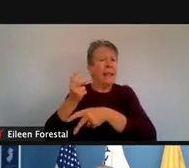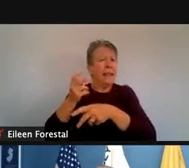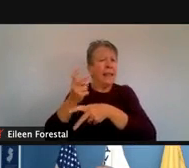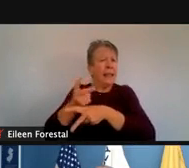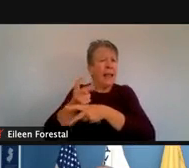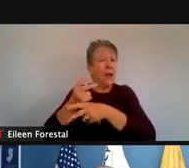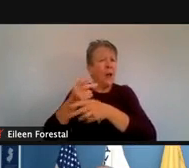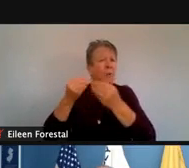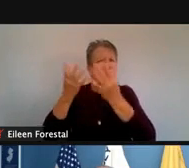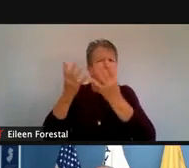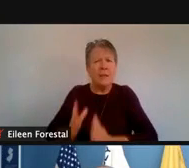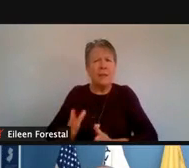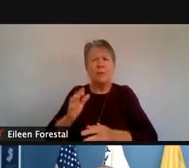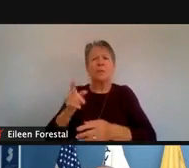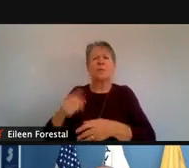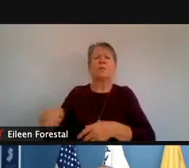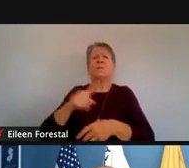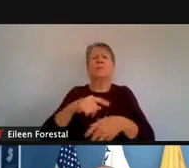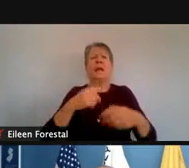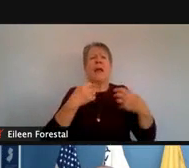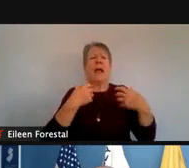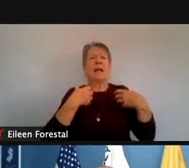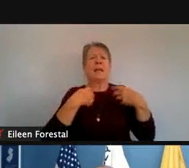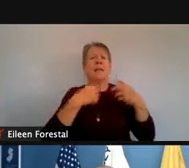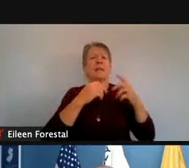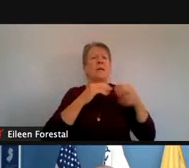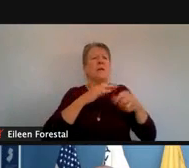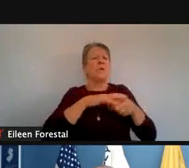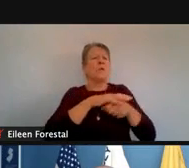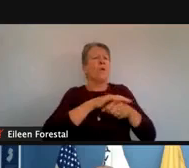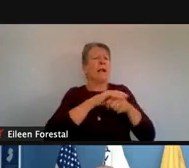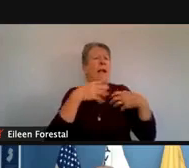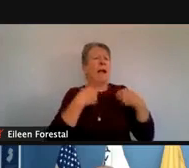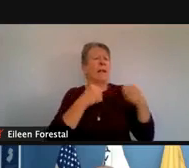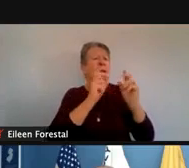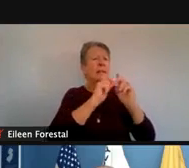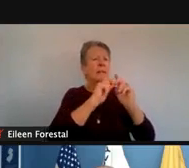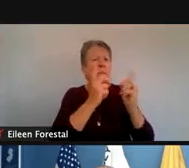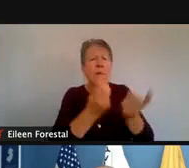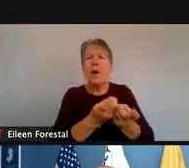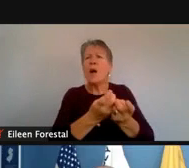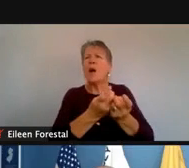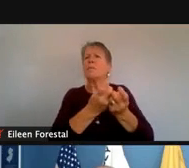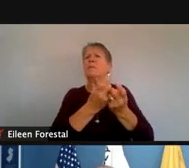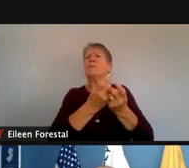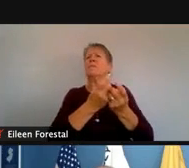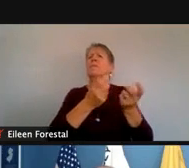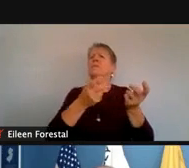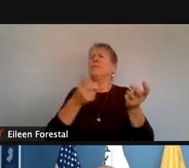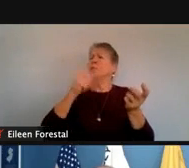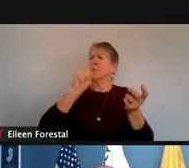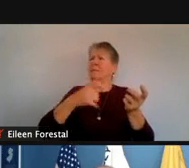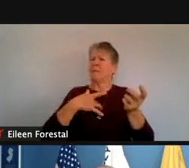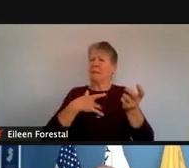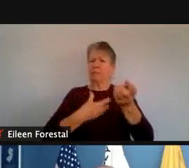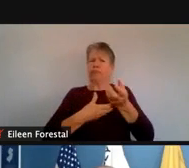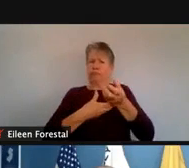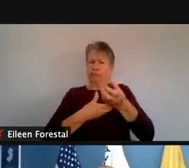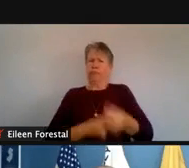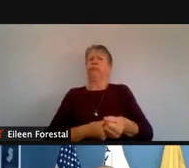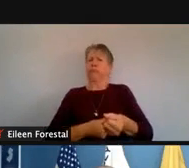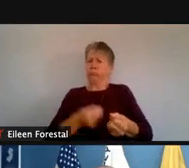awareness and cultivate a network of diverse partners committed to safe, accessible COVID-19